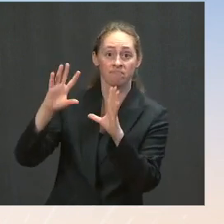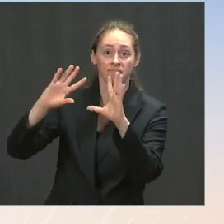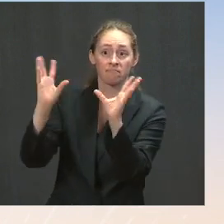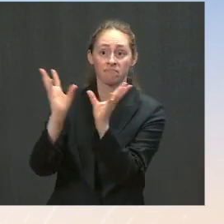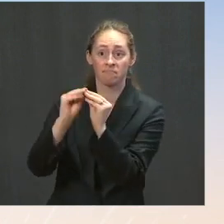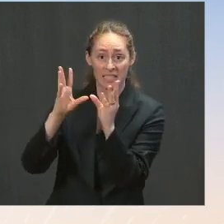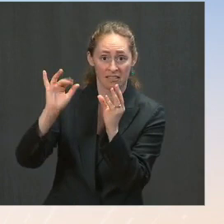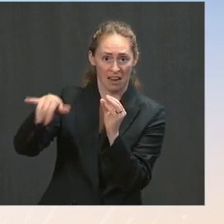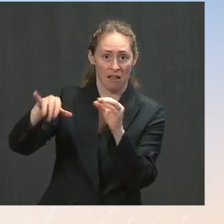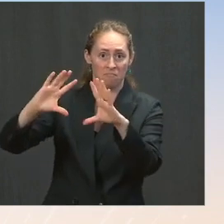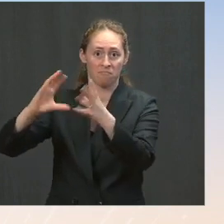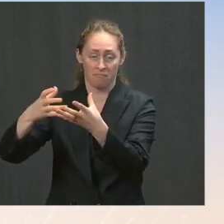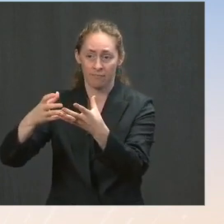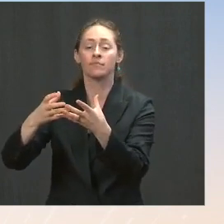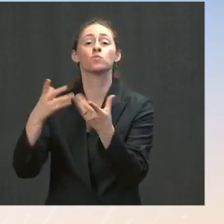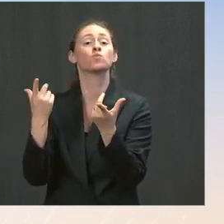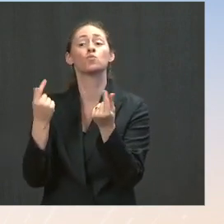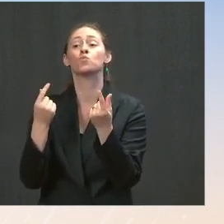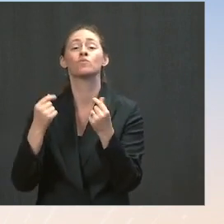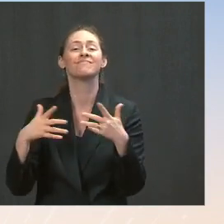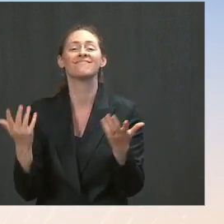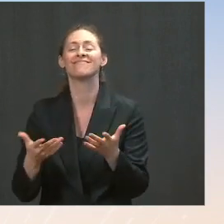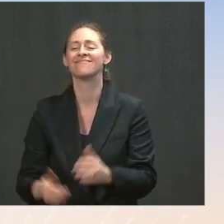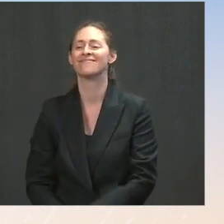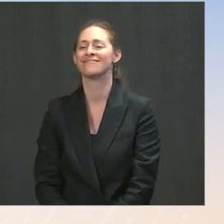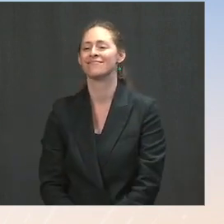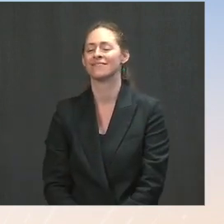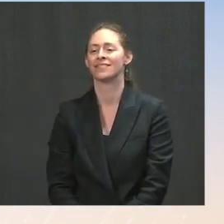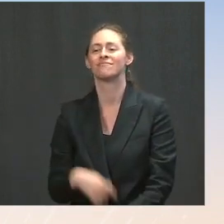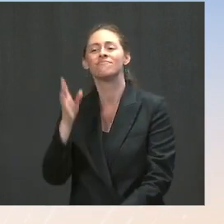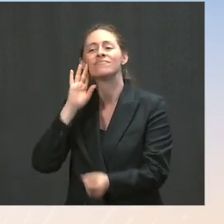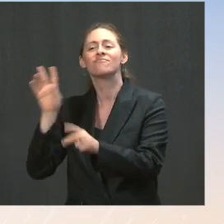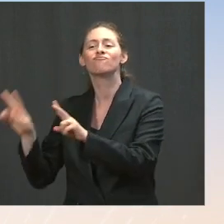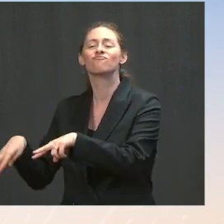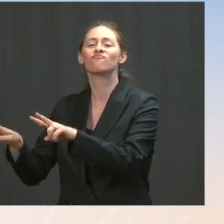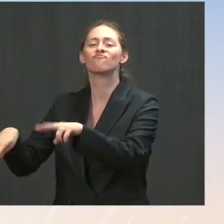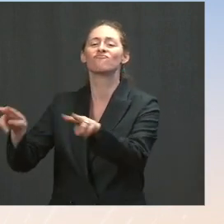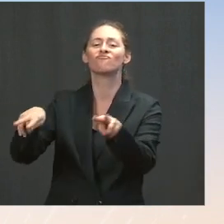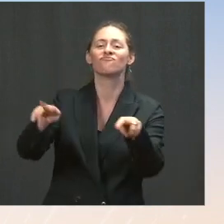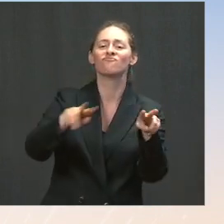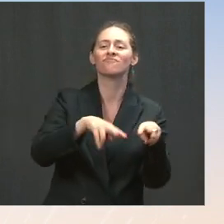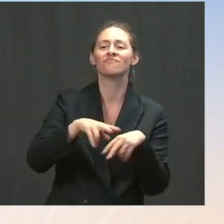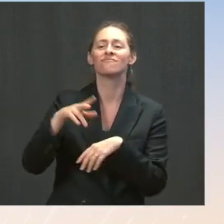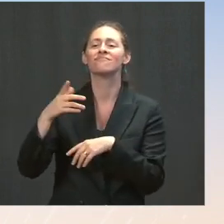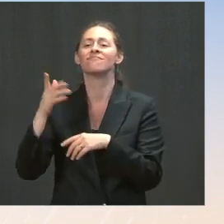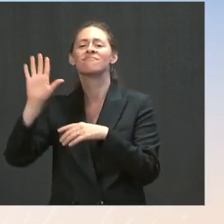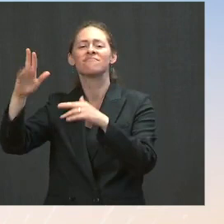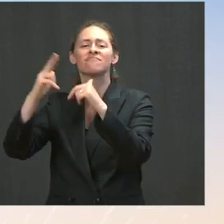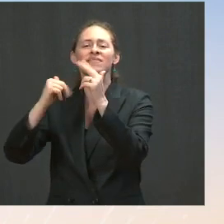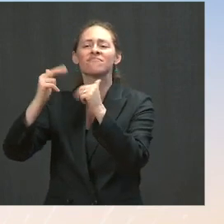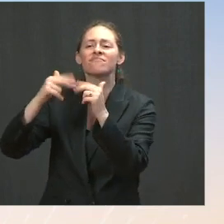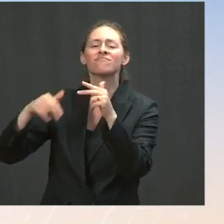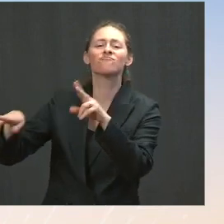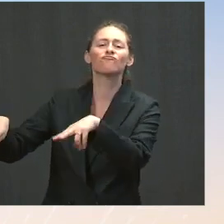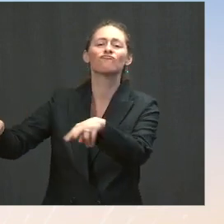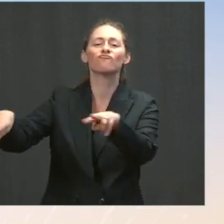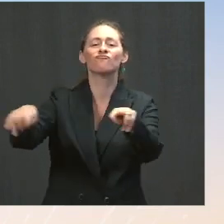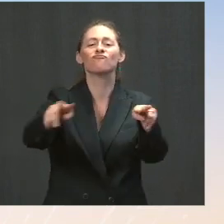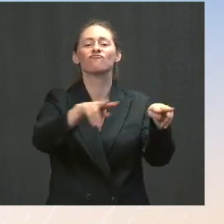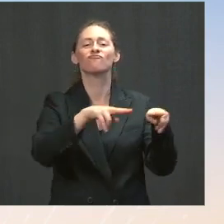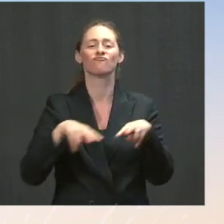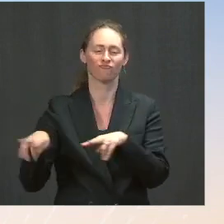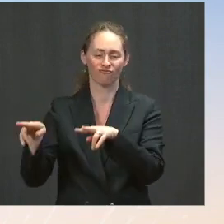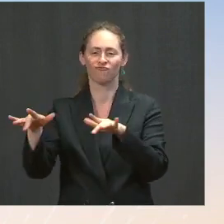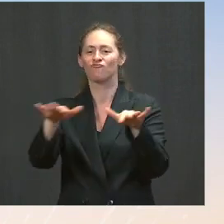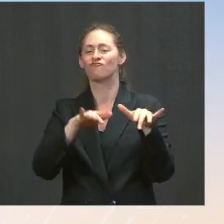Center, Operations Center with NCTC Director Christy Abizade to see firsthand how we remain ever vigilant in fighting threats to